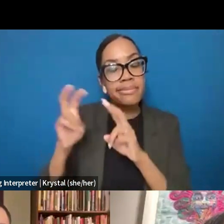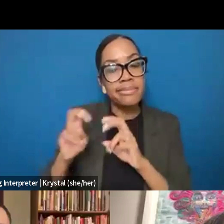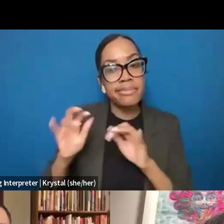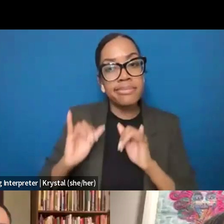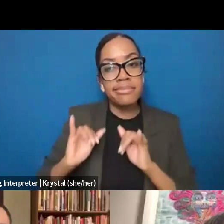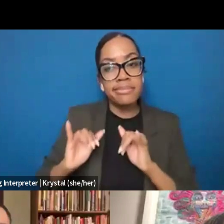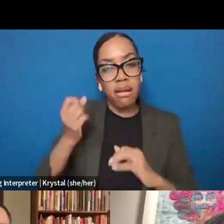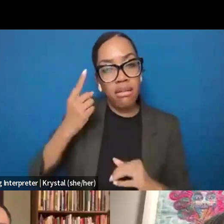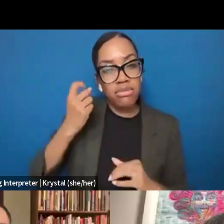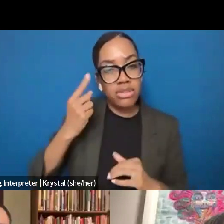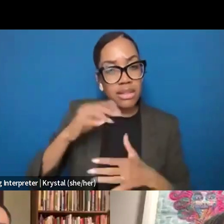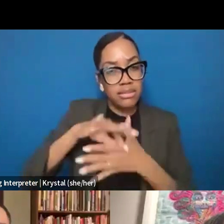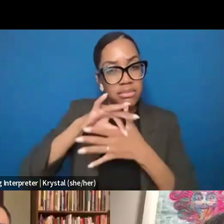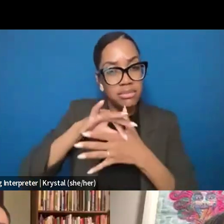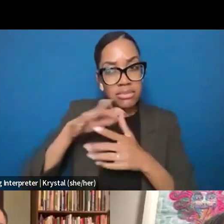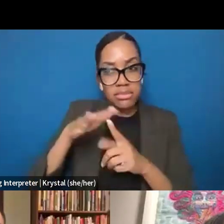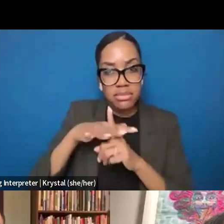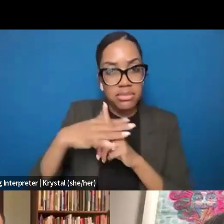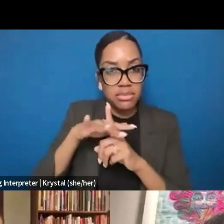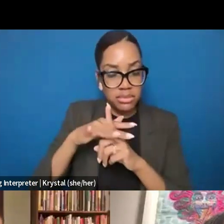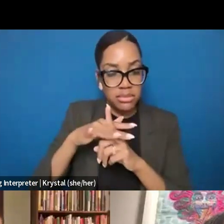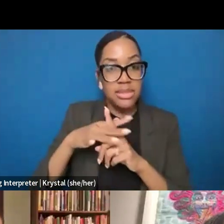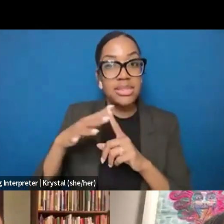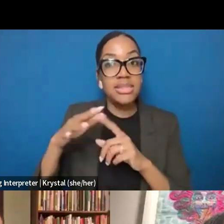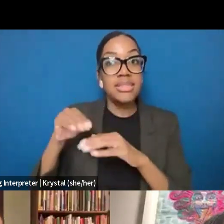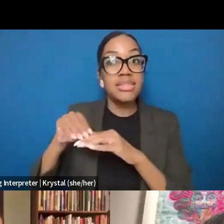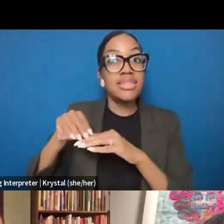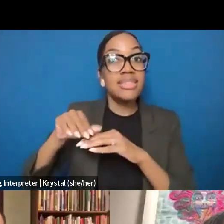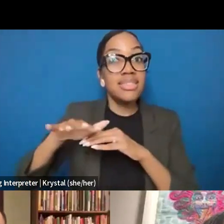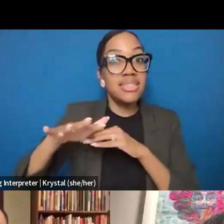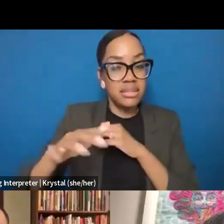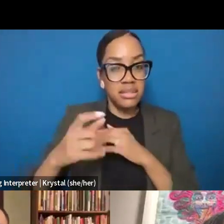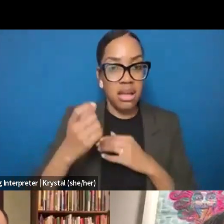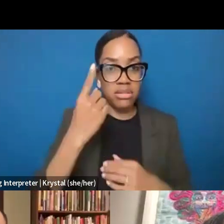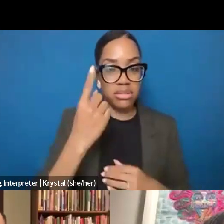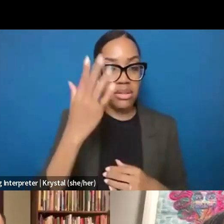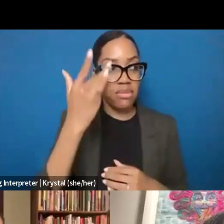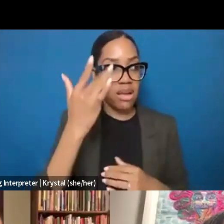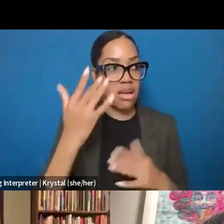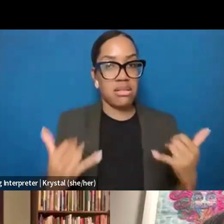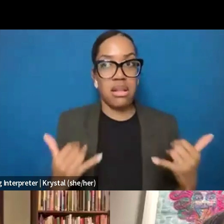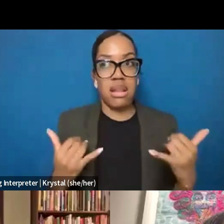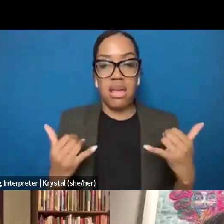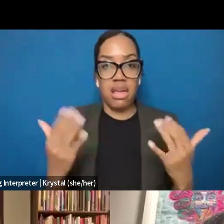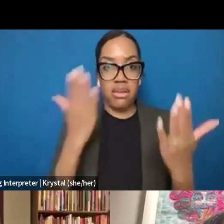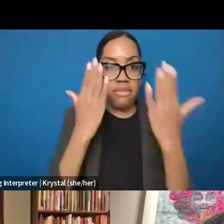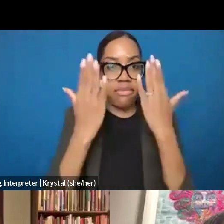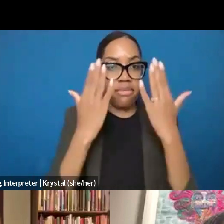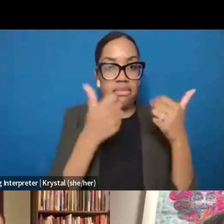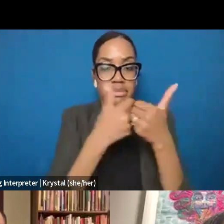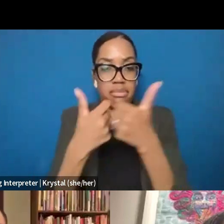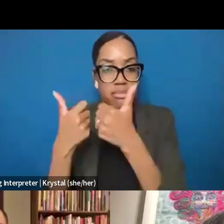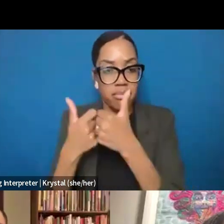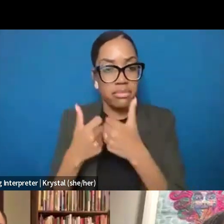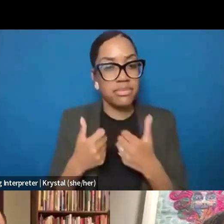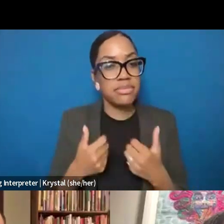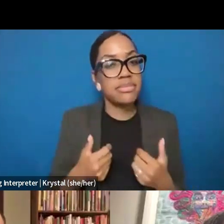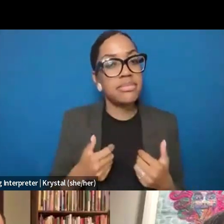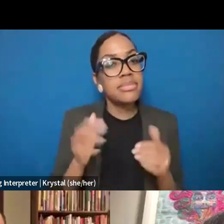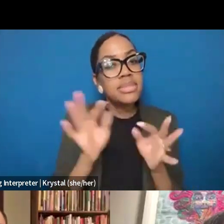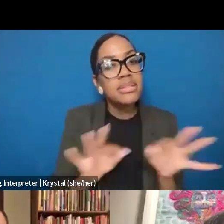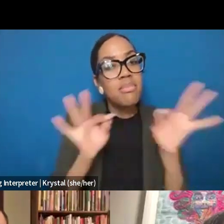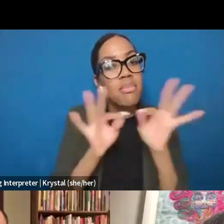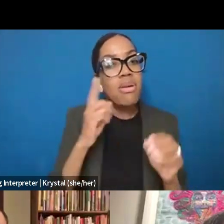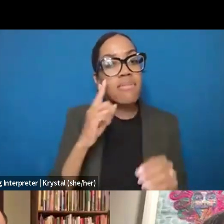an opportunity to ground their practice in a historical tradition and to understand that they're operating, in a